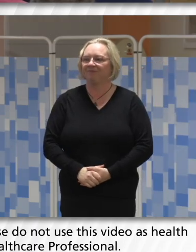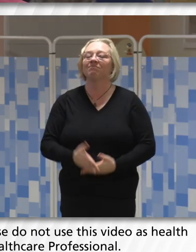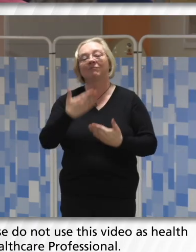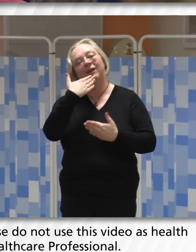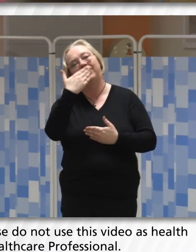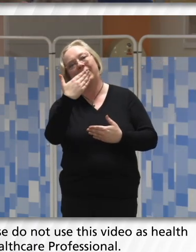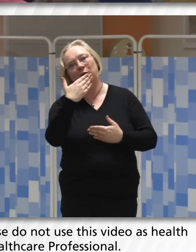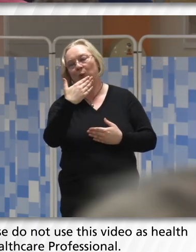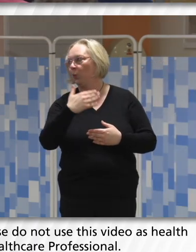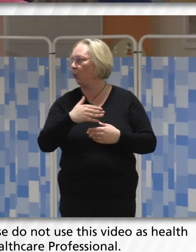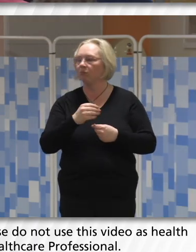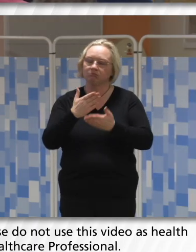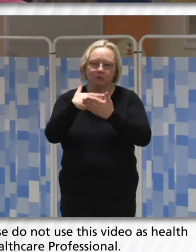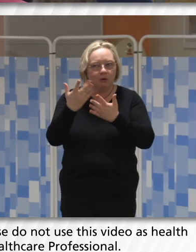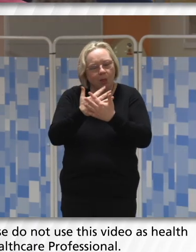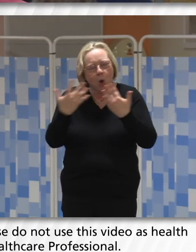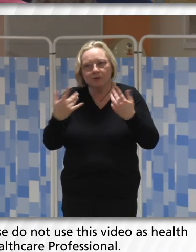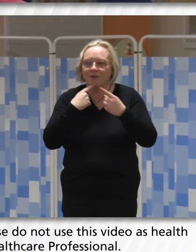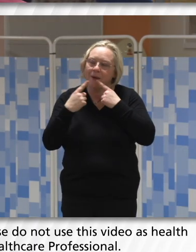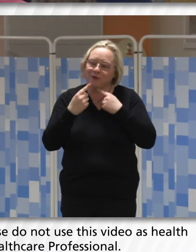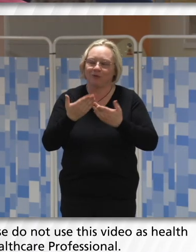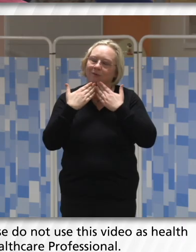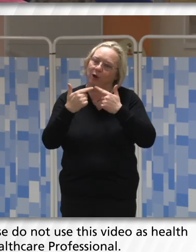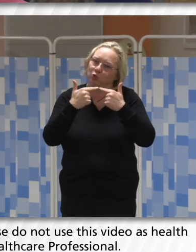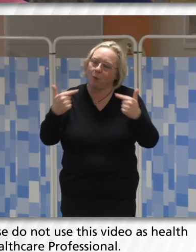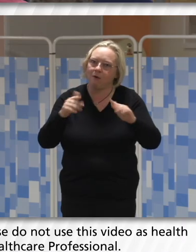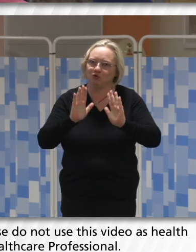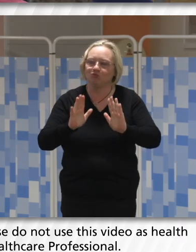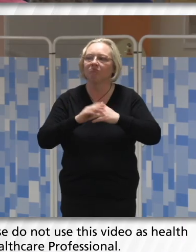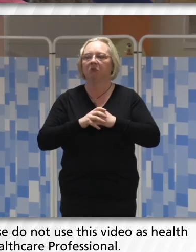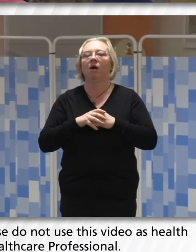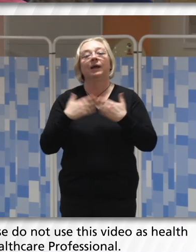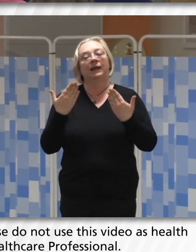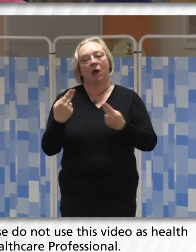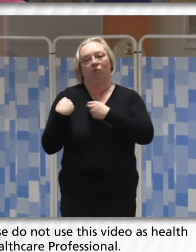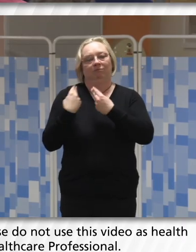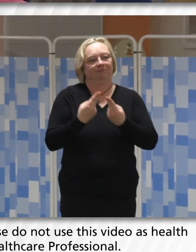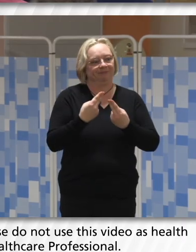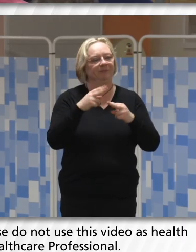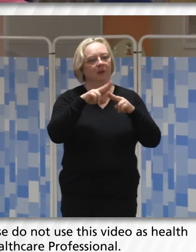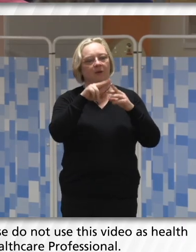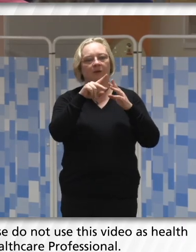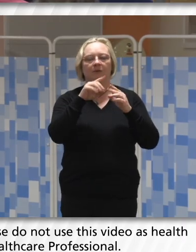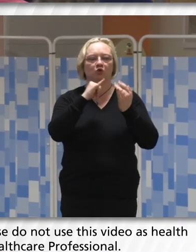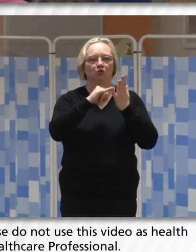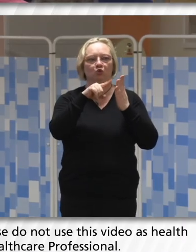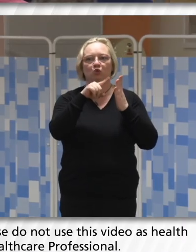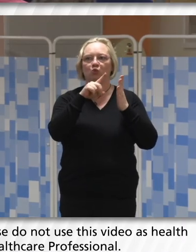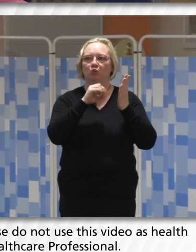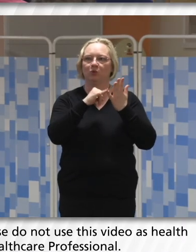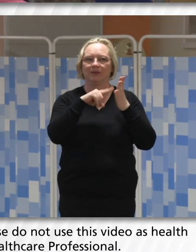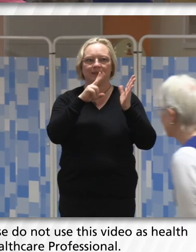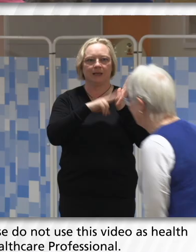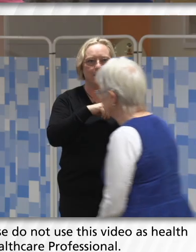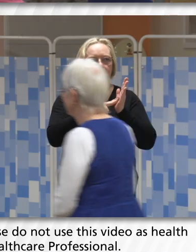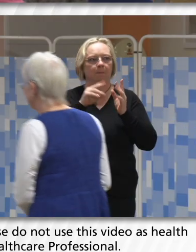Thank you, Ali. You've shared a lot of information in a short time, so thank you very much. So I'd now like to introduce Suzanne Phelan, who's the Parkinson's